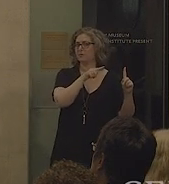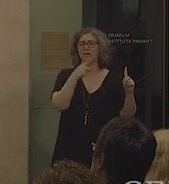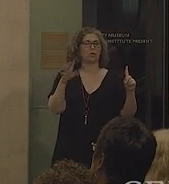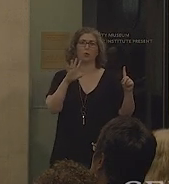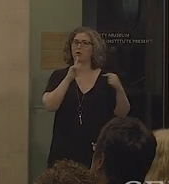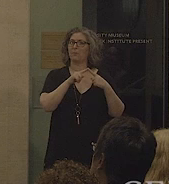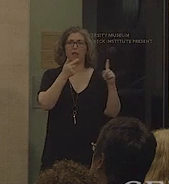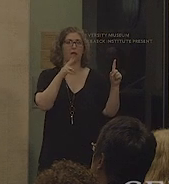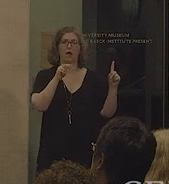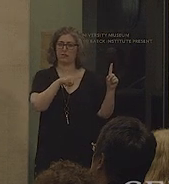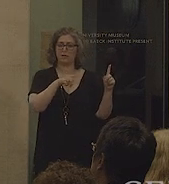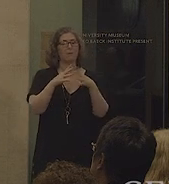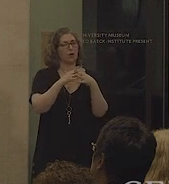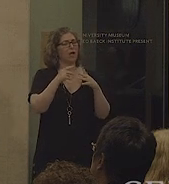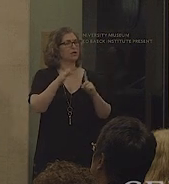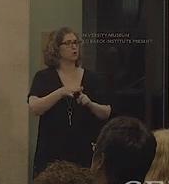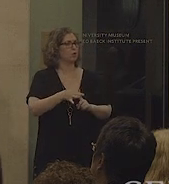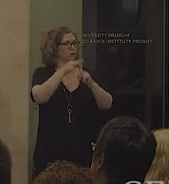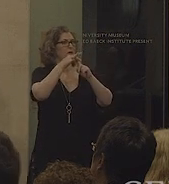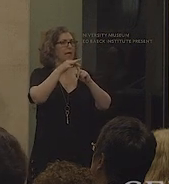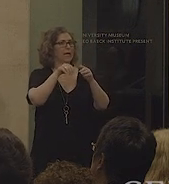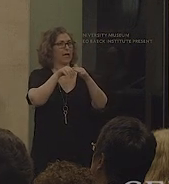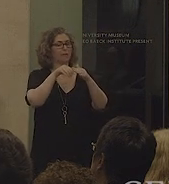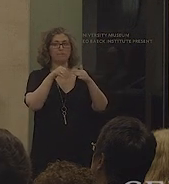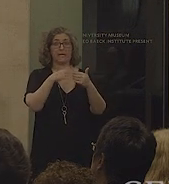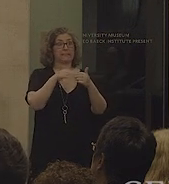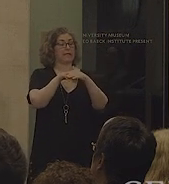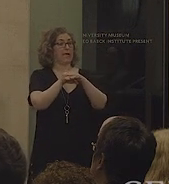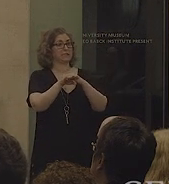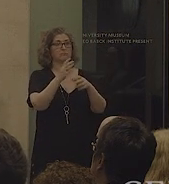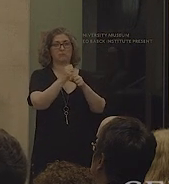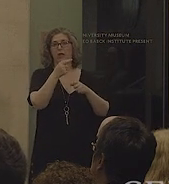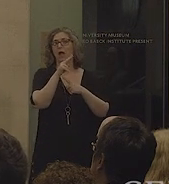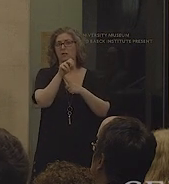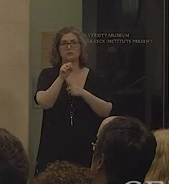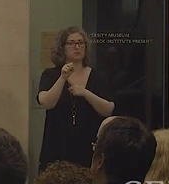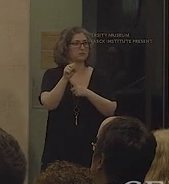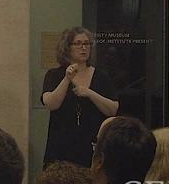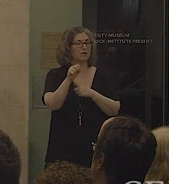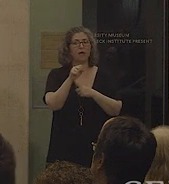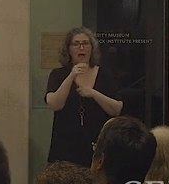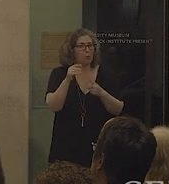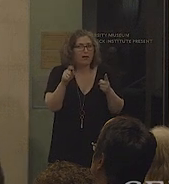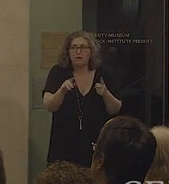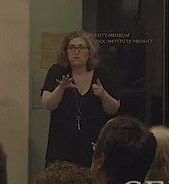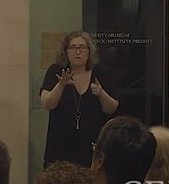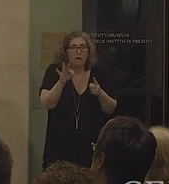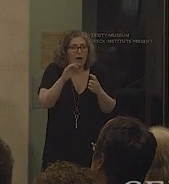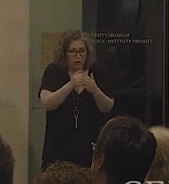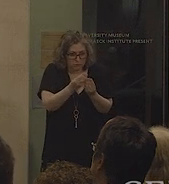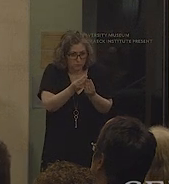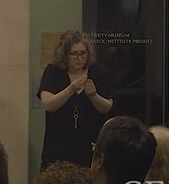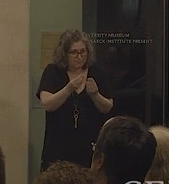the fact that America has a unique access to guns, and we have to find a way to tamp that